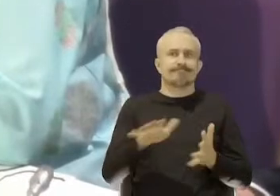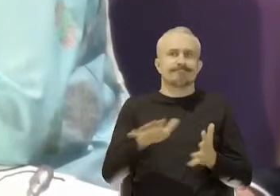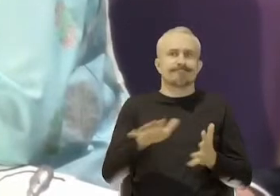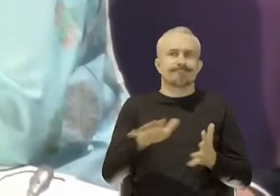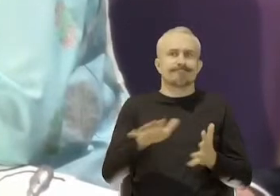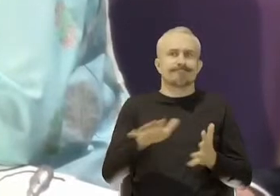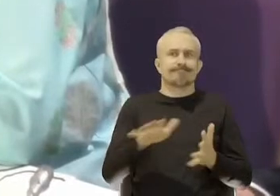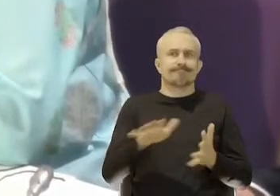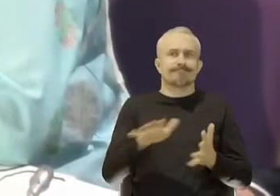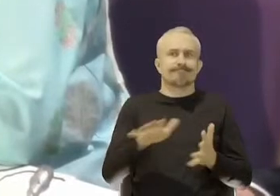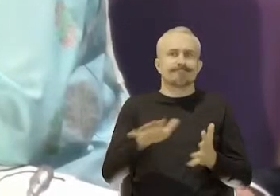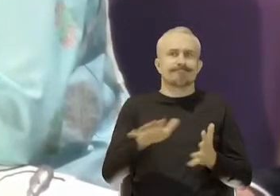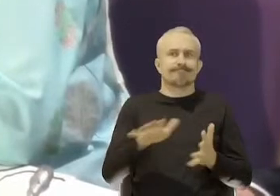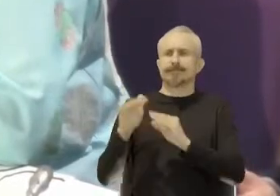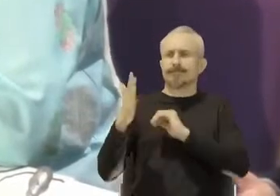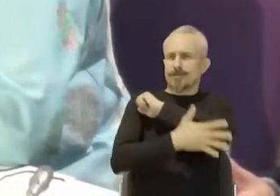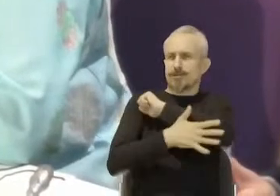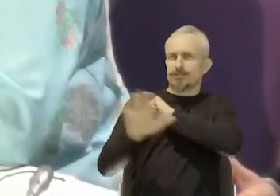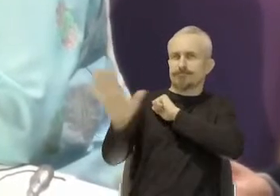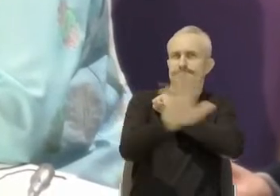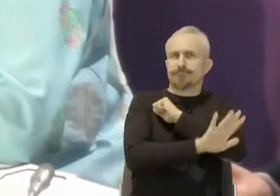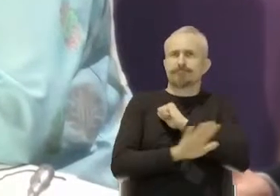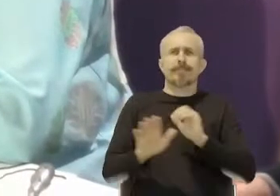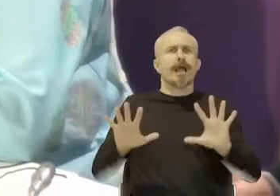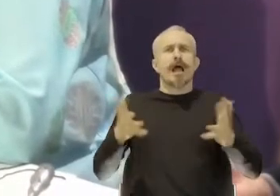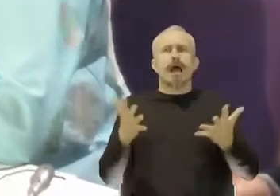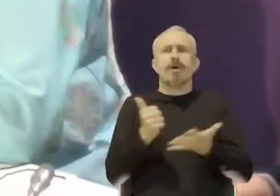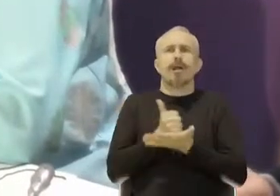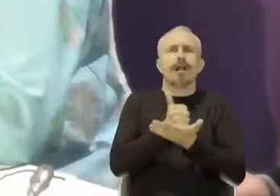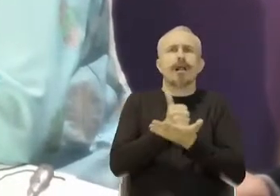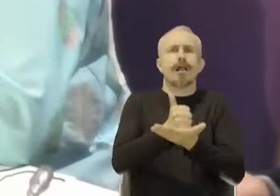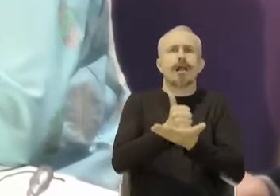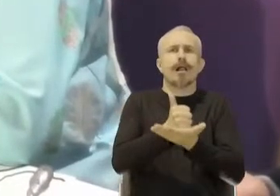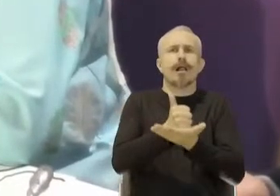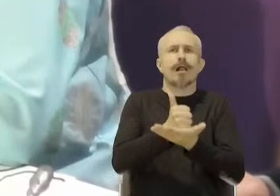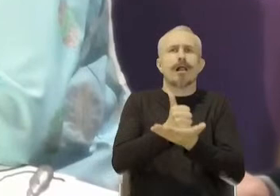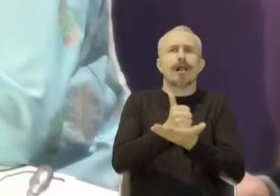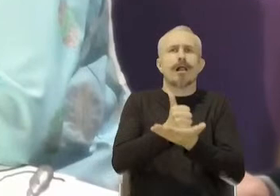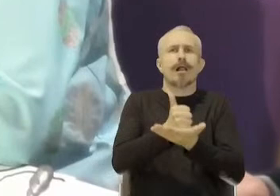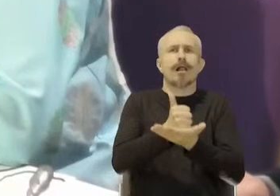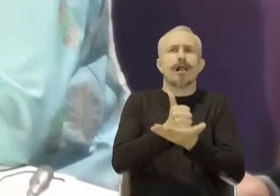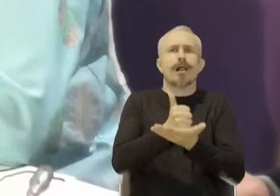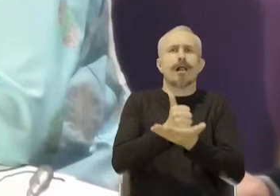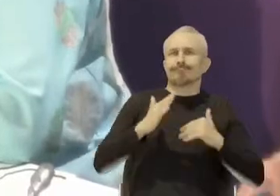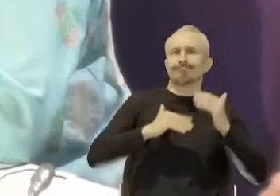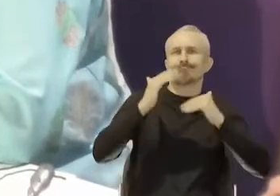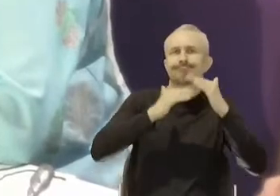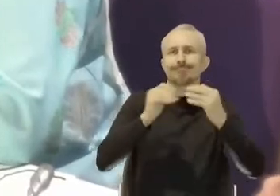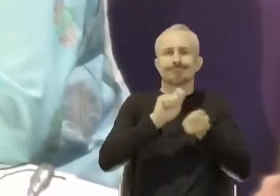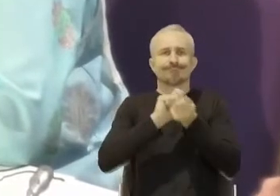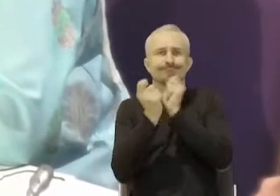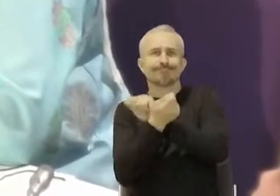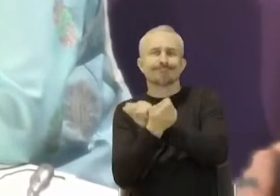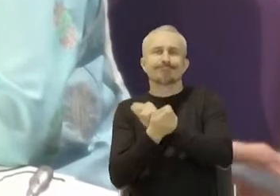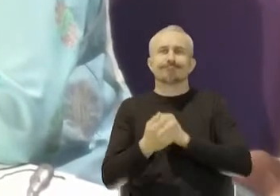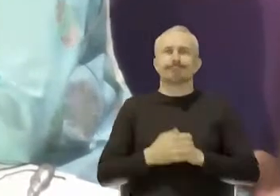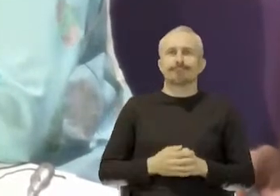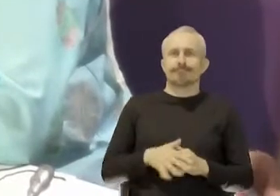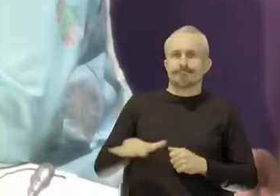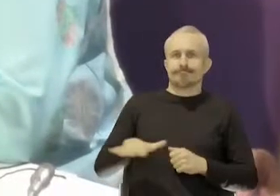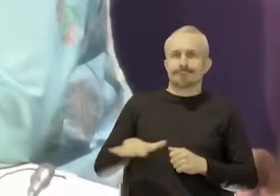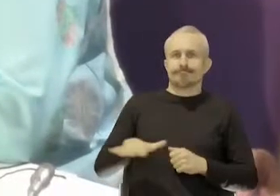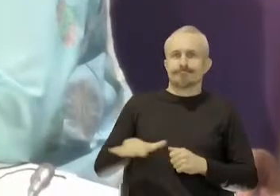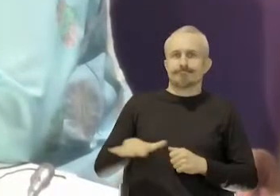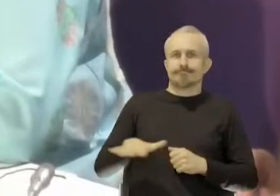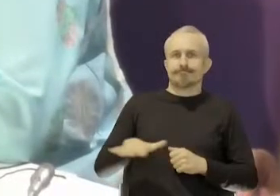support the transformation of cities and human settlement? My third question to you is that which steps have been taken